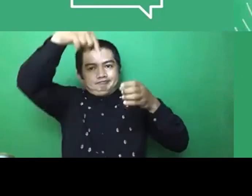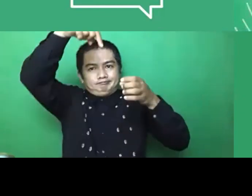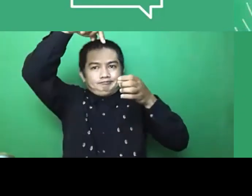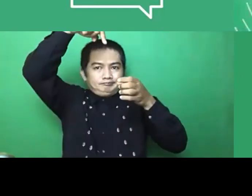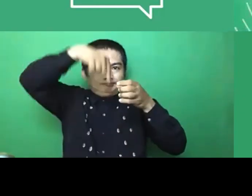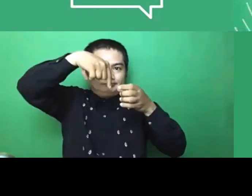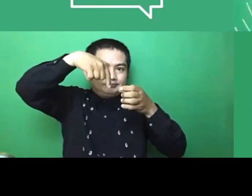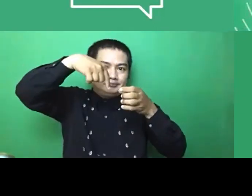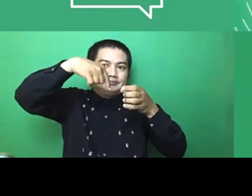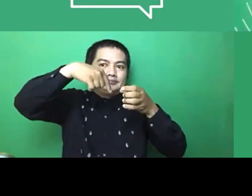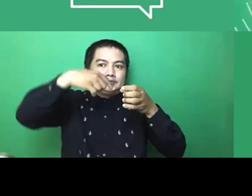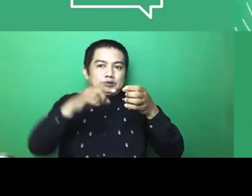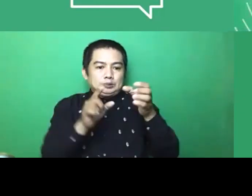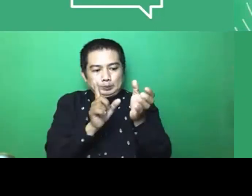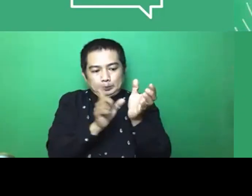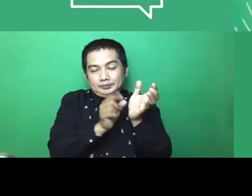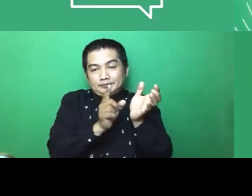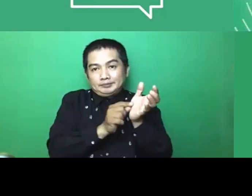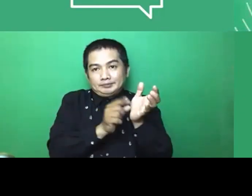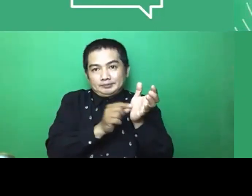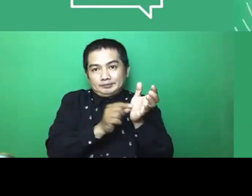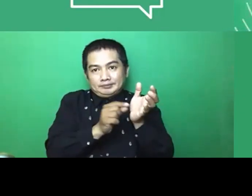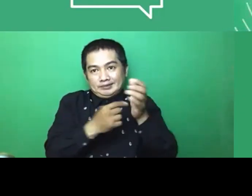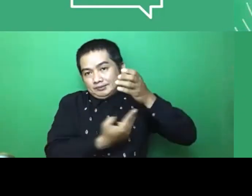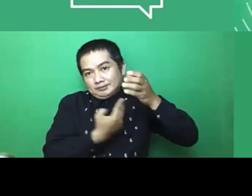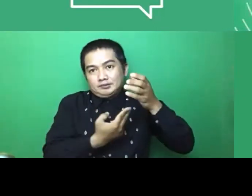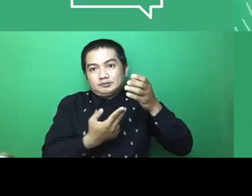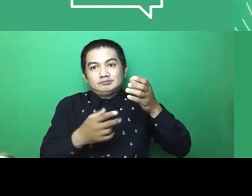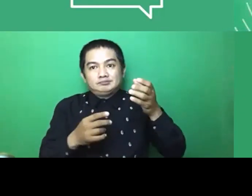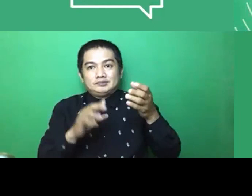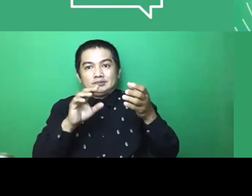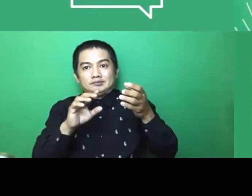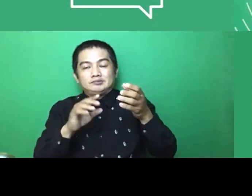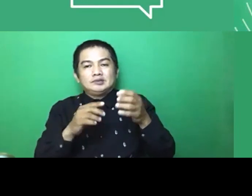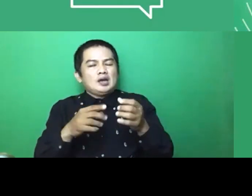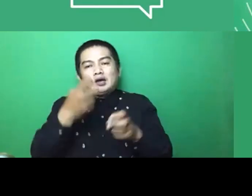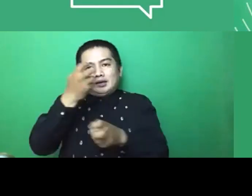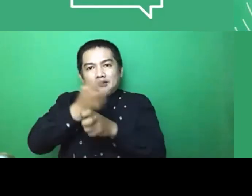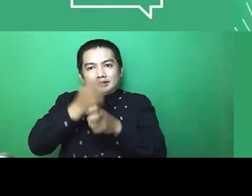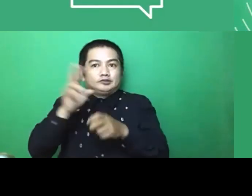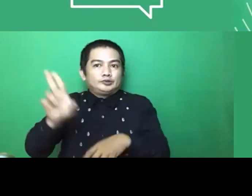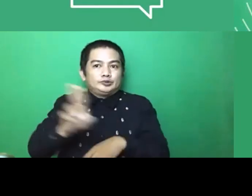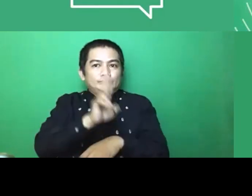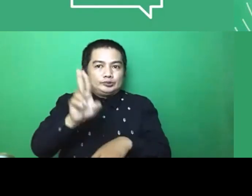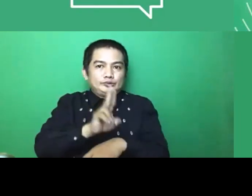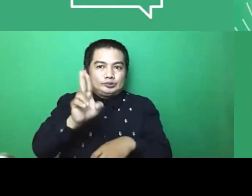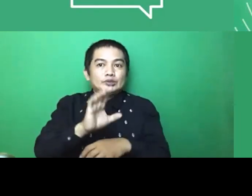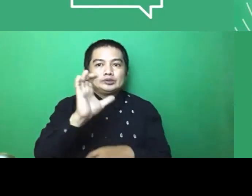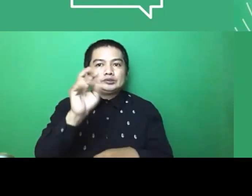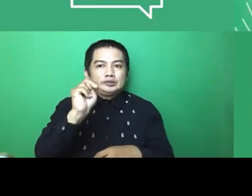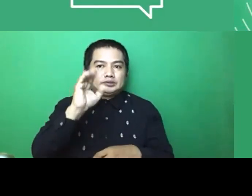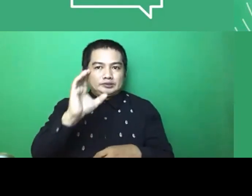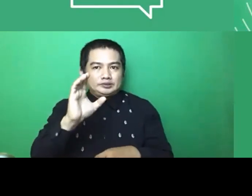areas under the print, right? Those are undercuts. Undercuts are difficult to use on a standard CNC subtractive